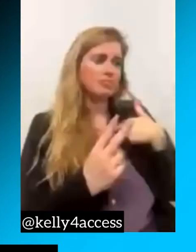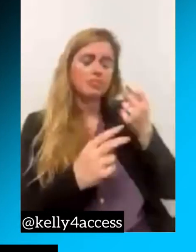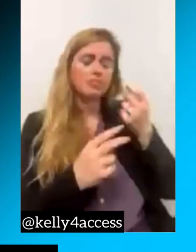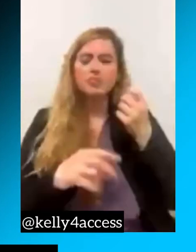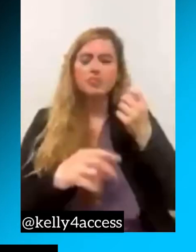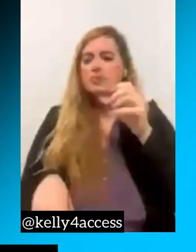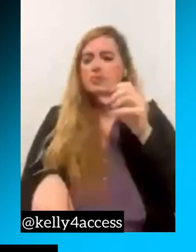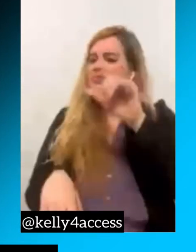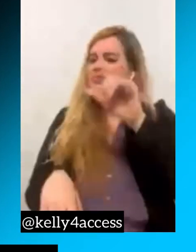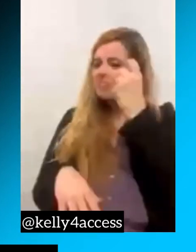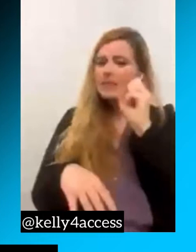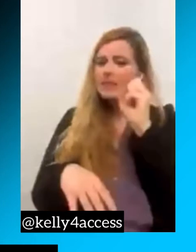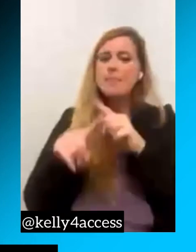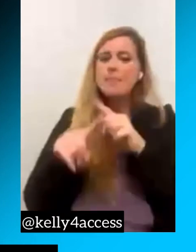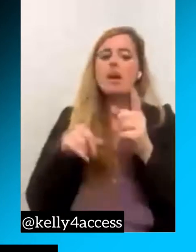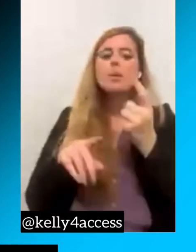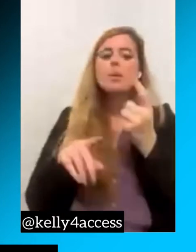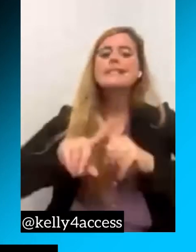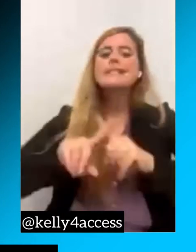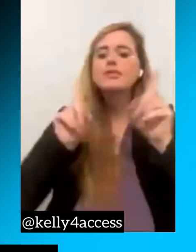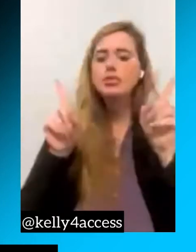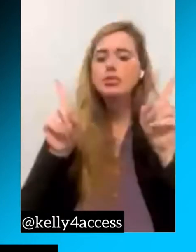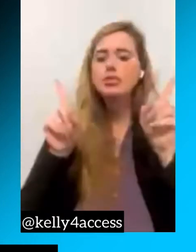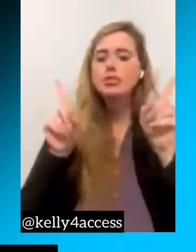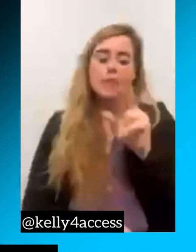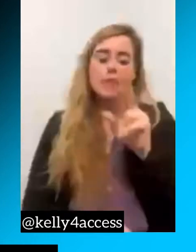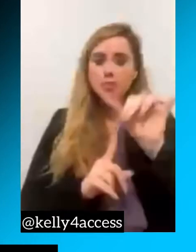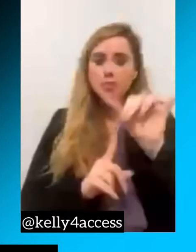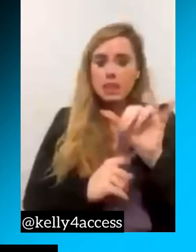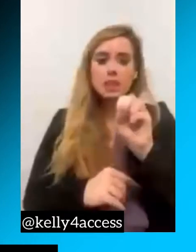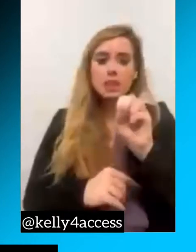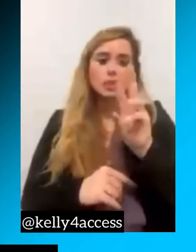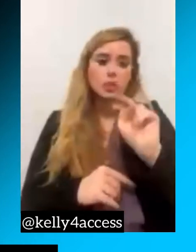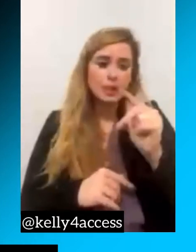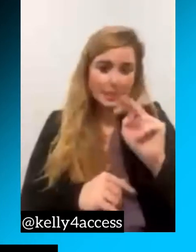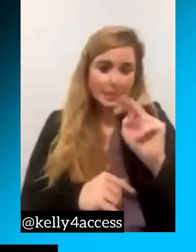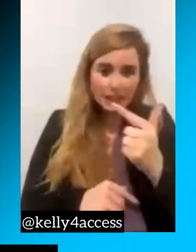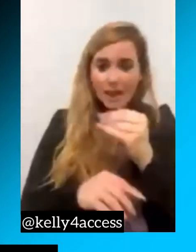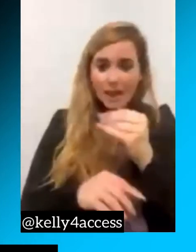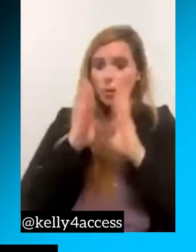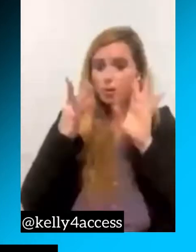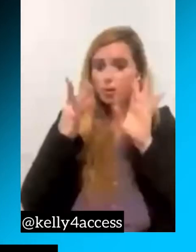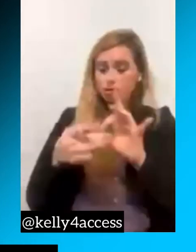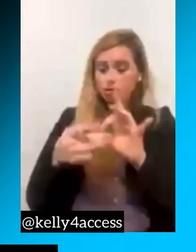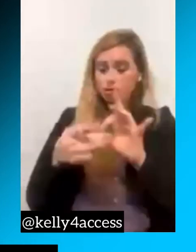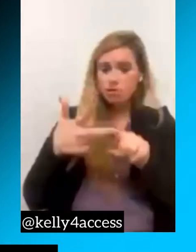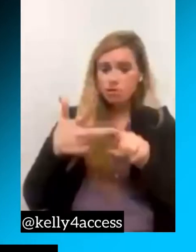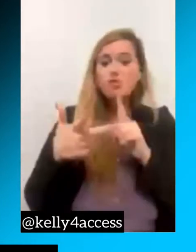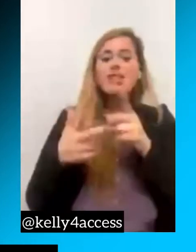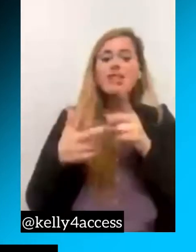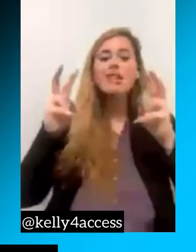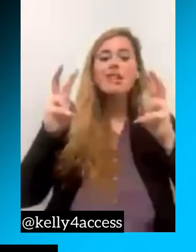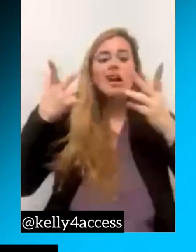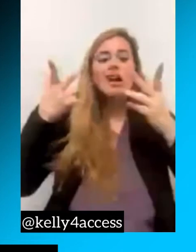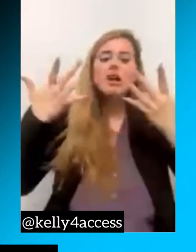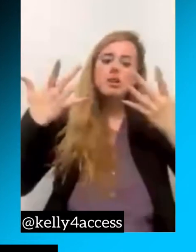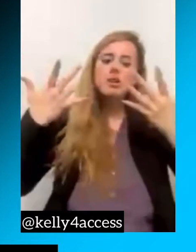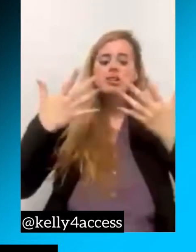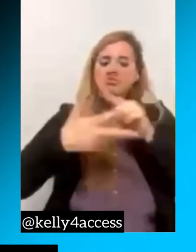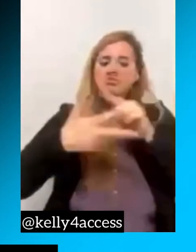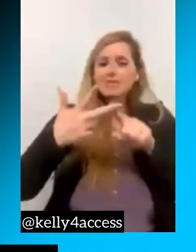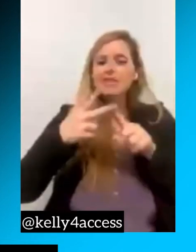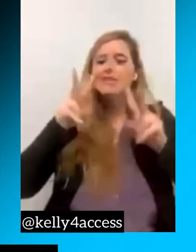little bit different. Polyamory, swinging, and open relationships are under the umbrella of non-monogamy,